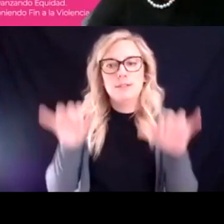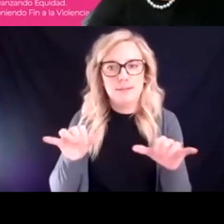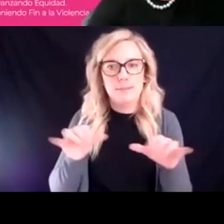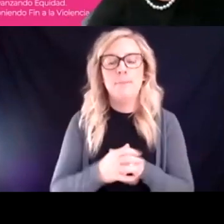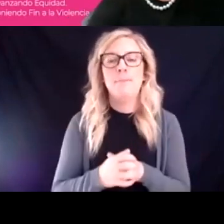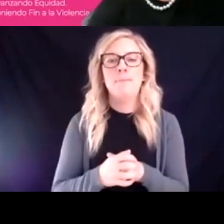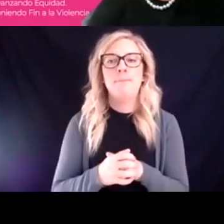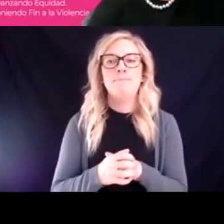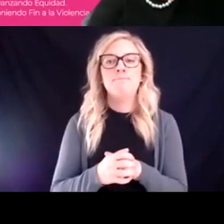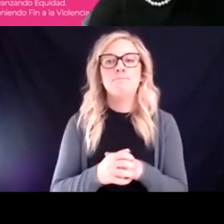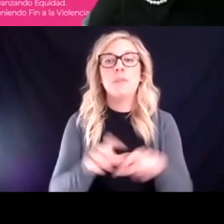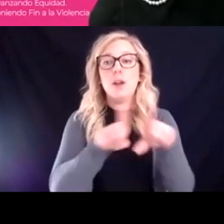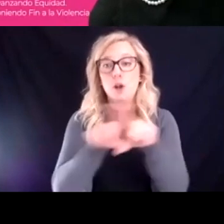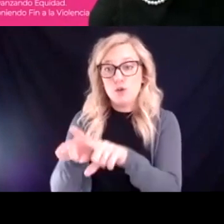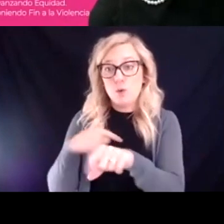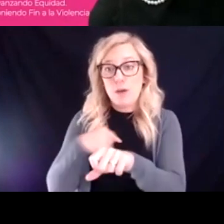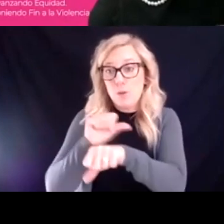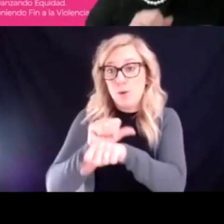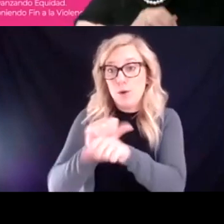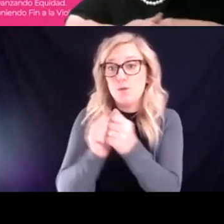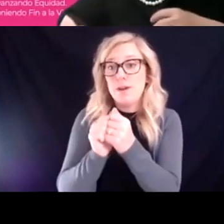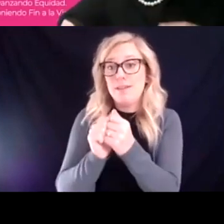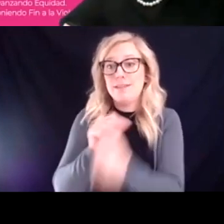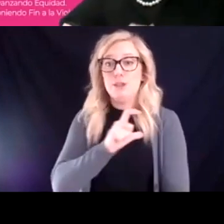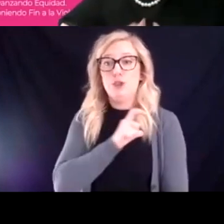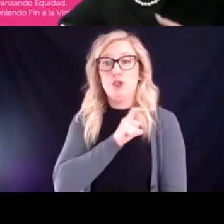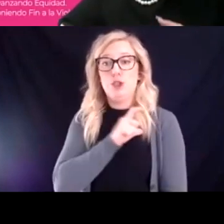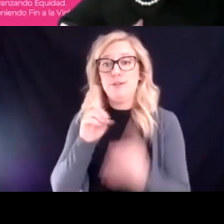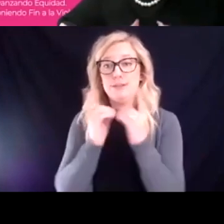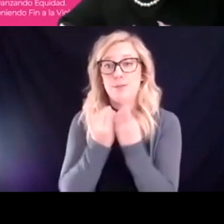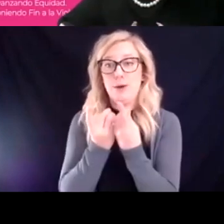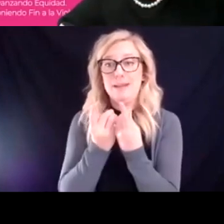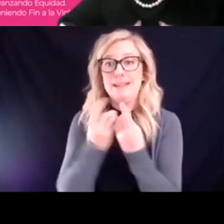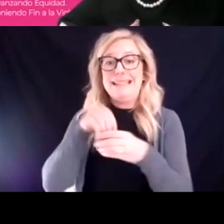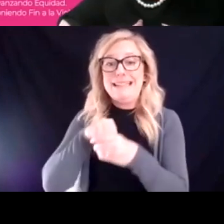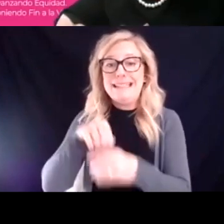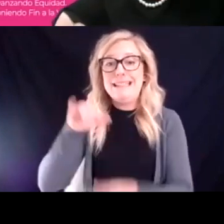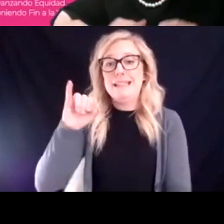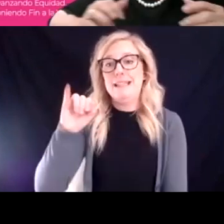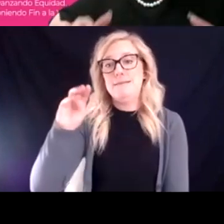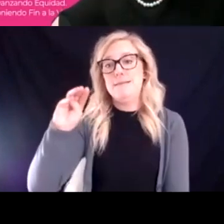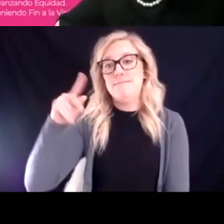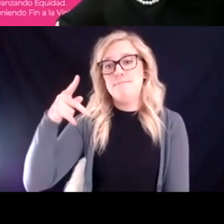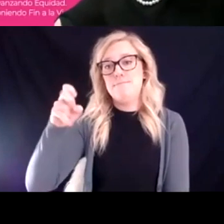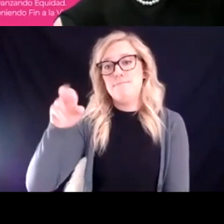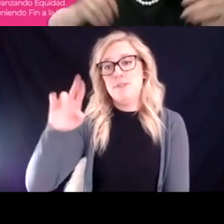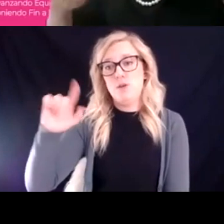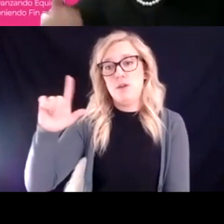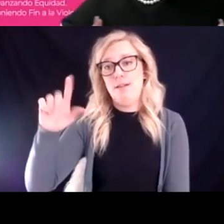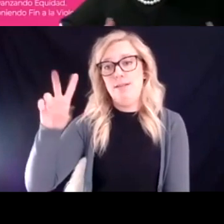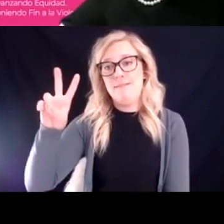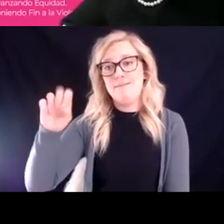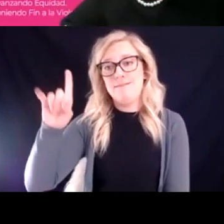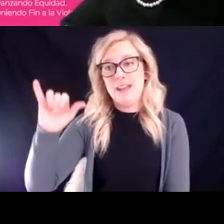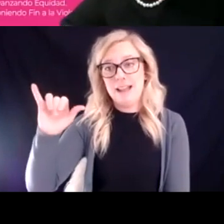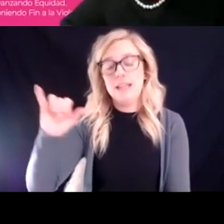And I also worked with the sheriff's department at Imperial Valley. So, that means that that work experience that I'd had in the